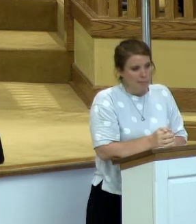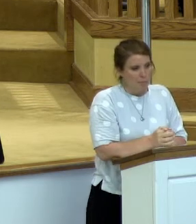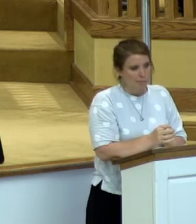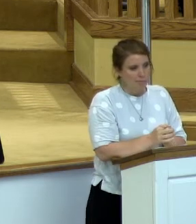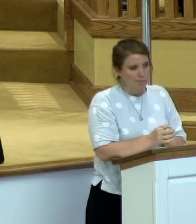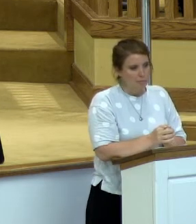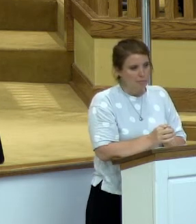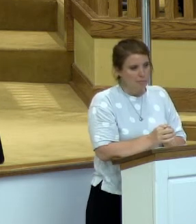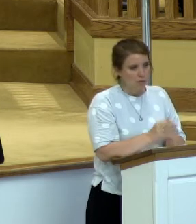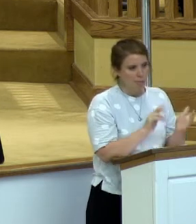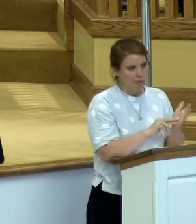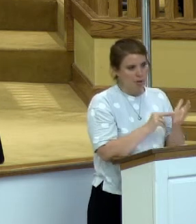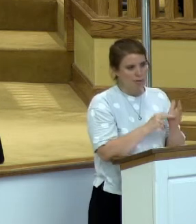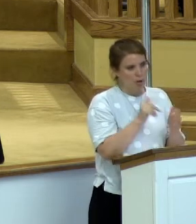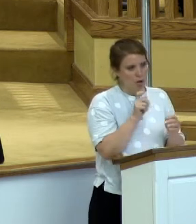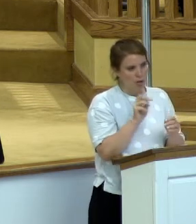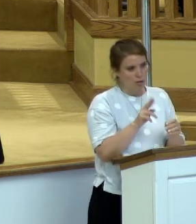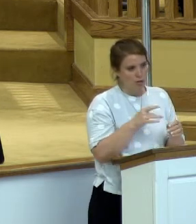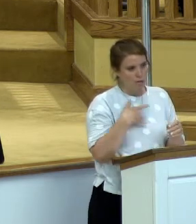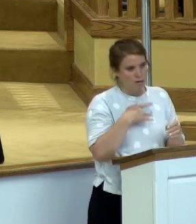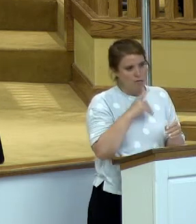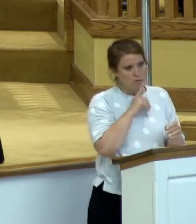The deaf said the purpose of the altar is...